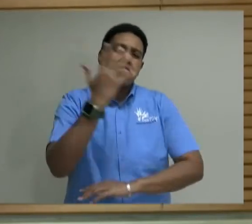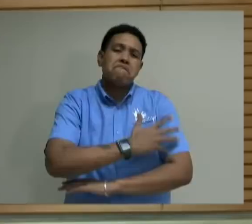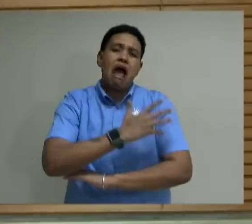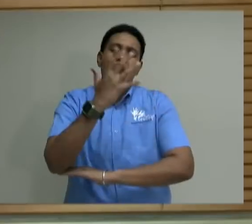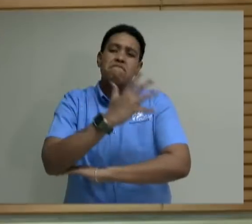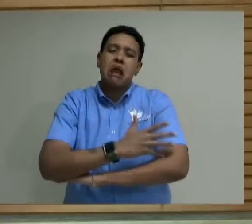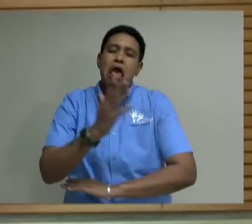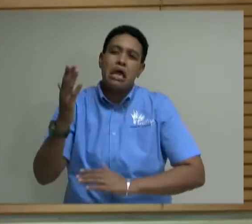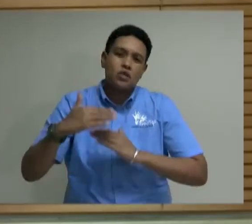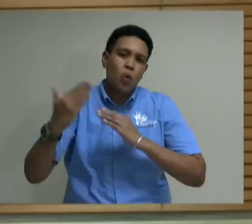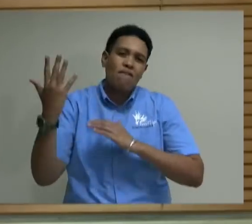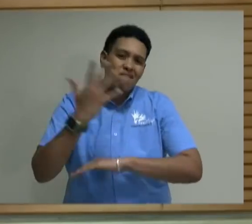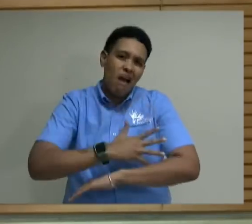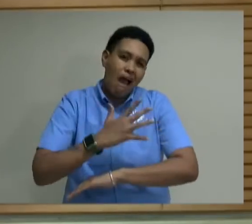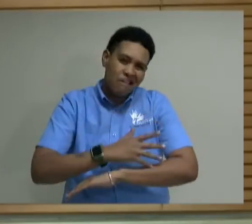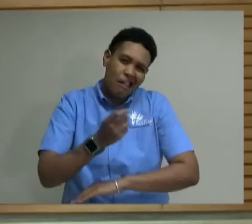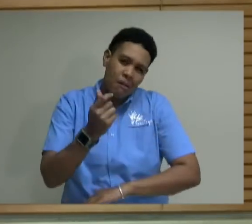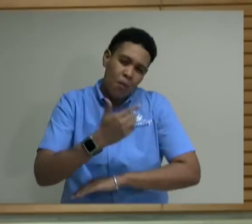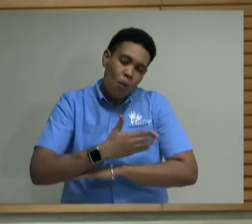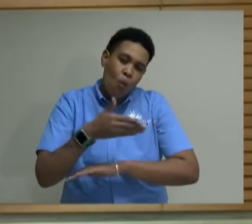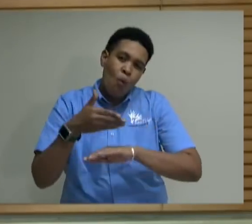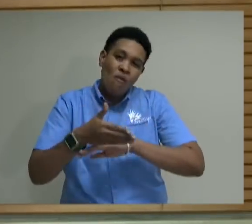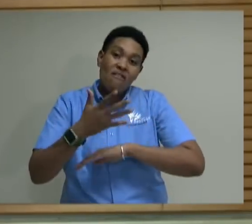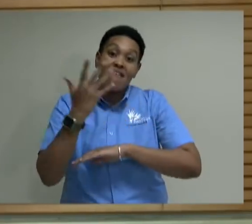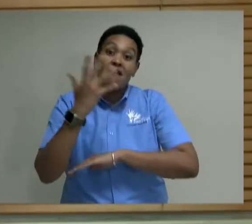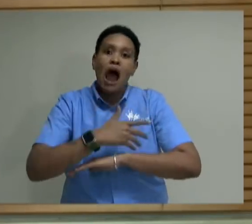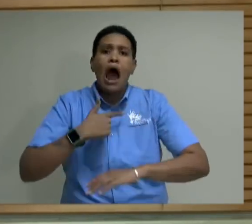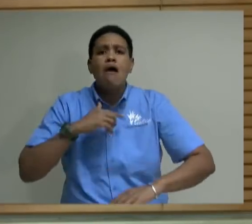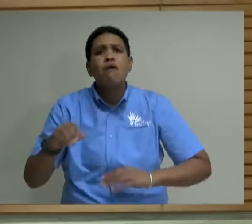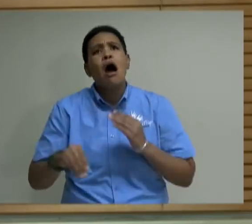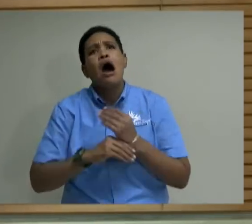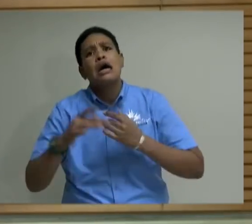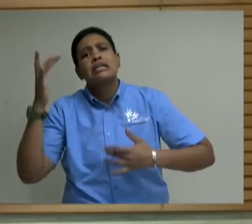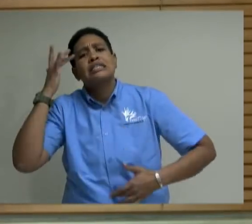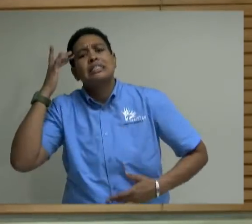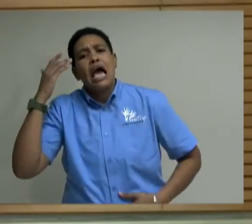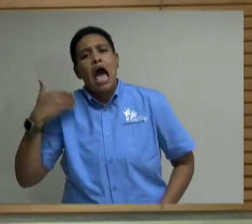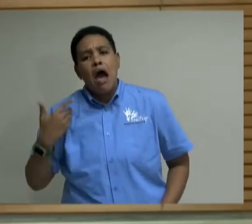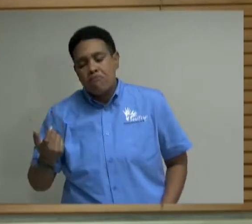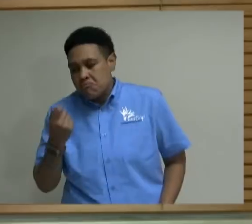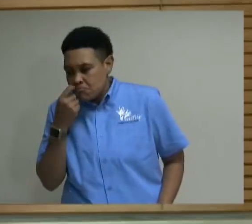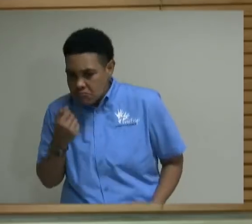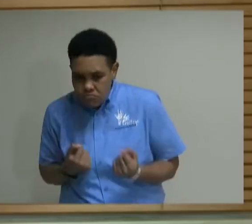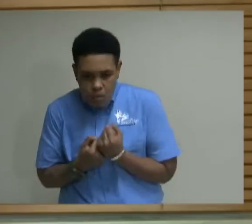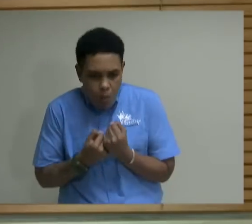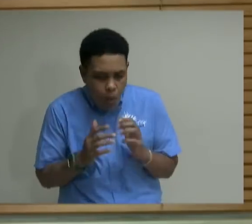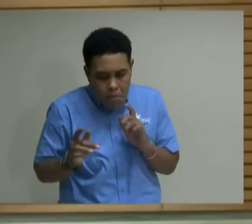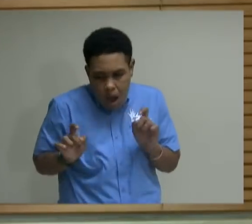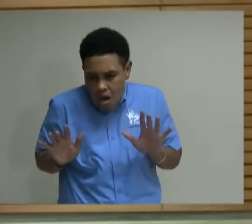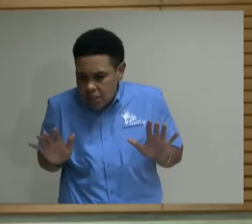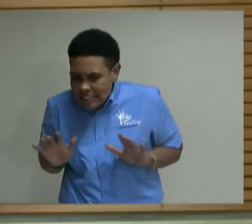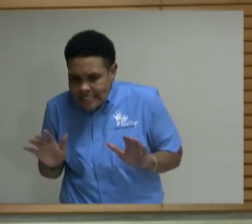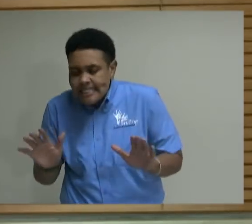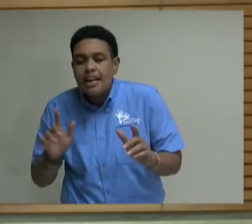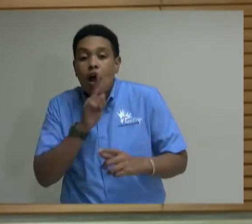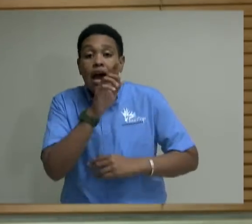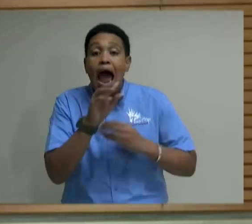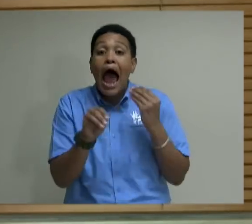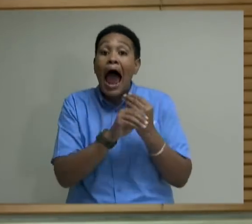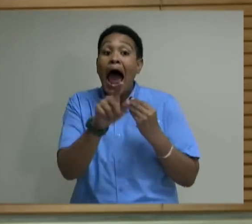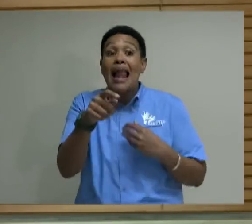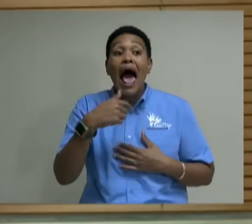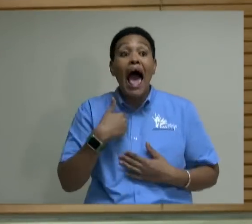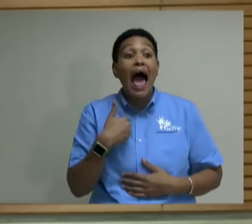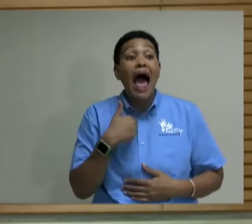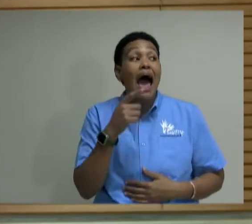days. I had underlying conditions. Those were treated, dealt with, and then I had